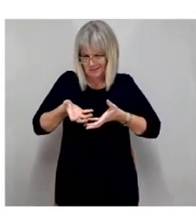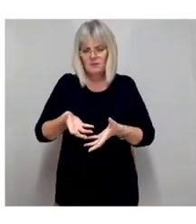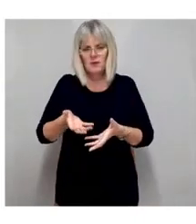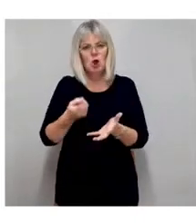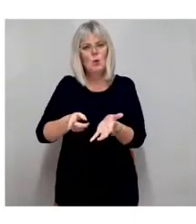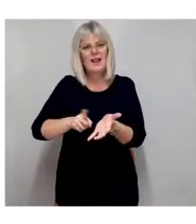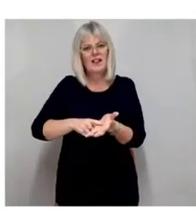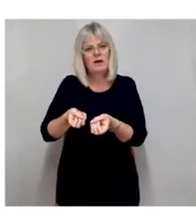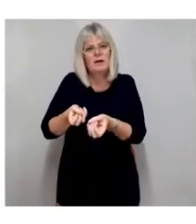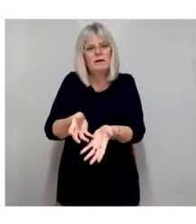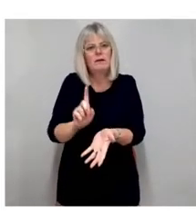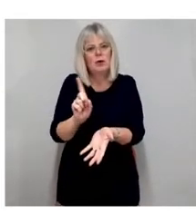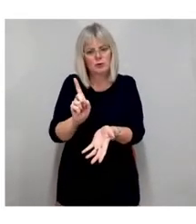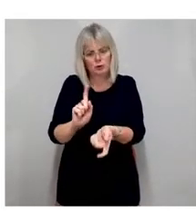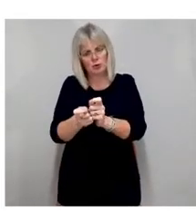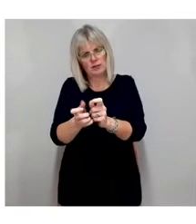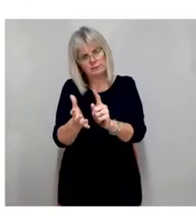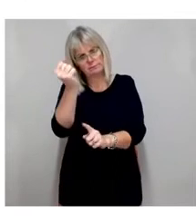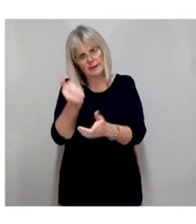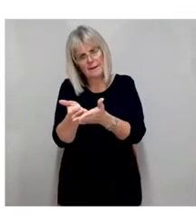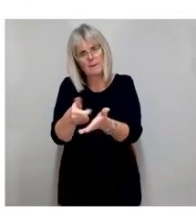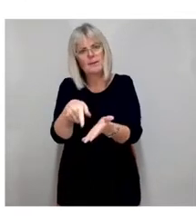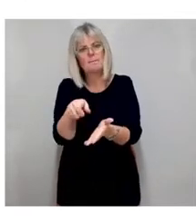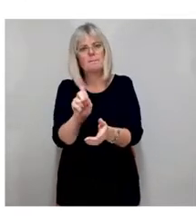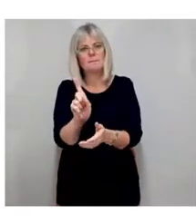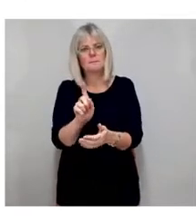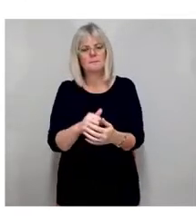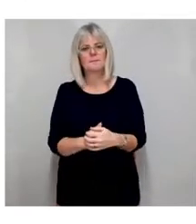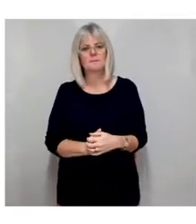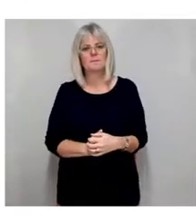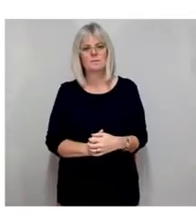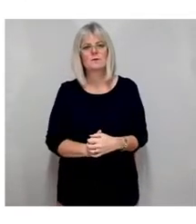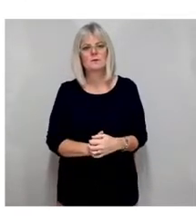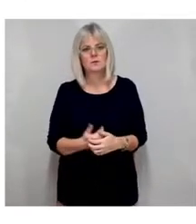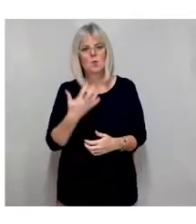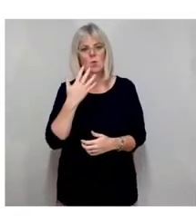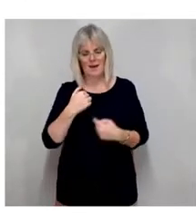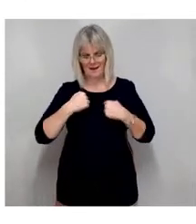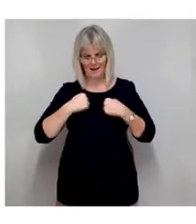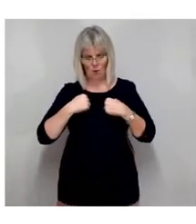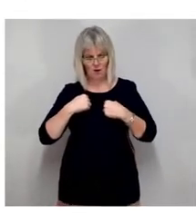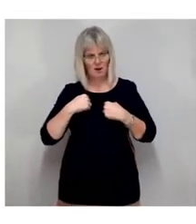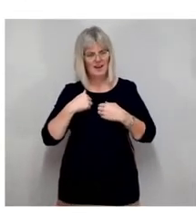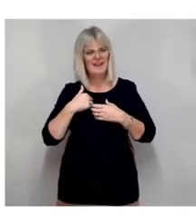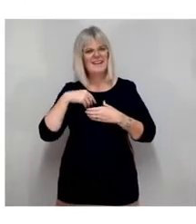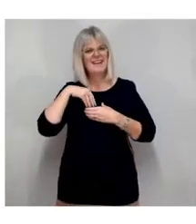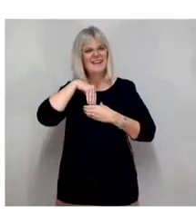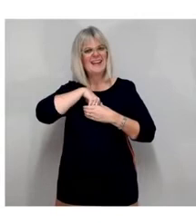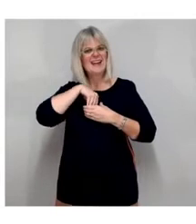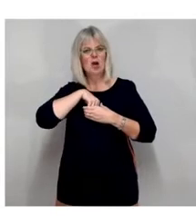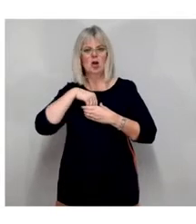dialing up the inner game. And what that is doing is when we dial up the inner game for leaders, the sense of